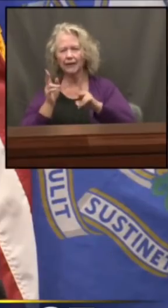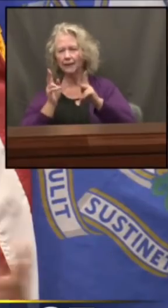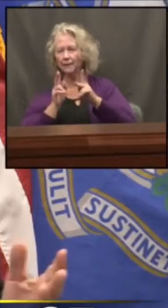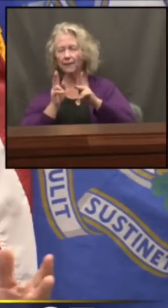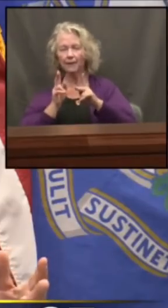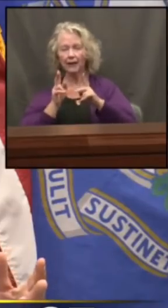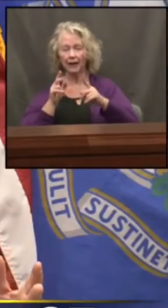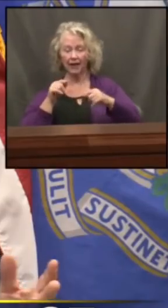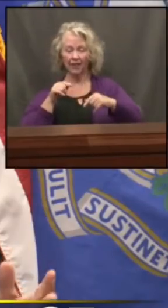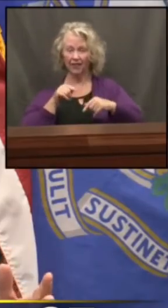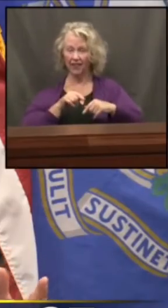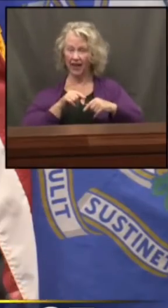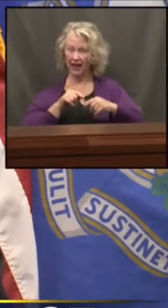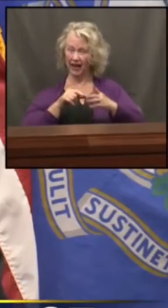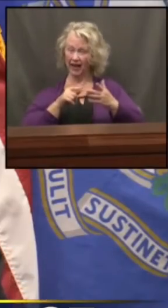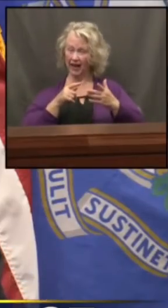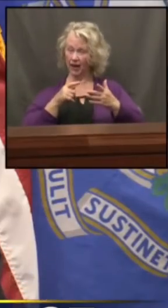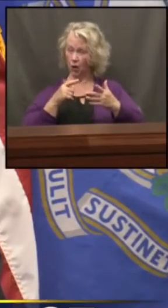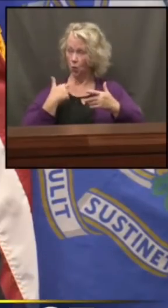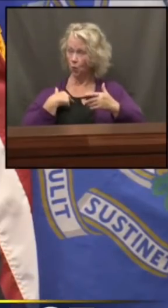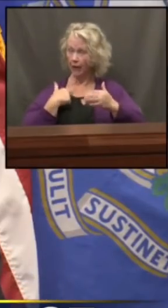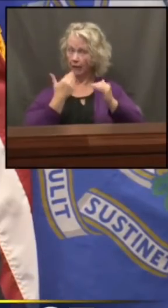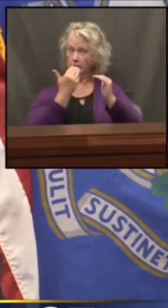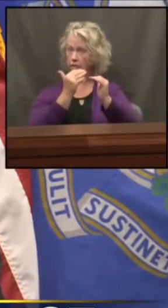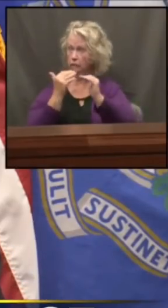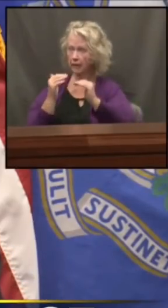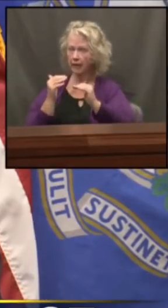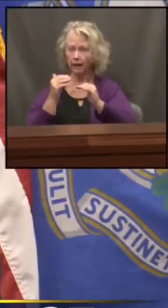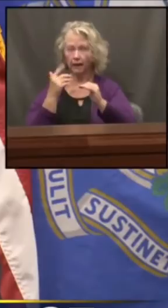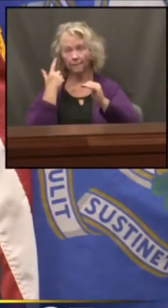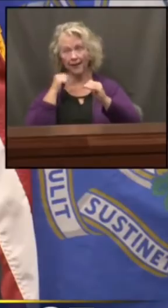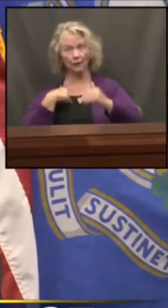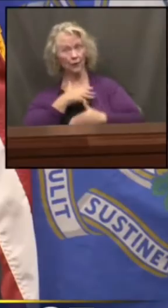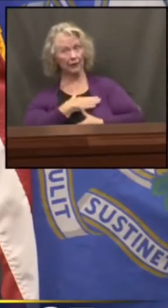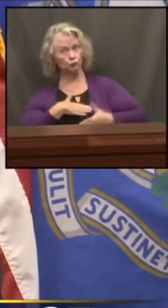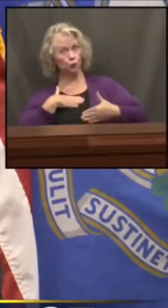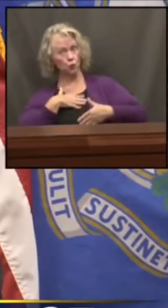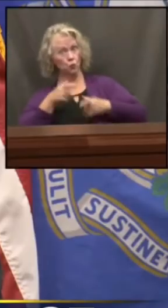are not restrictions we get any joy in putting in place.